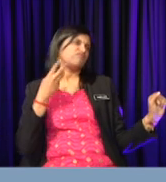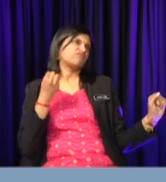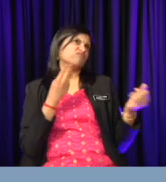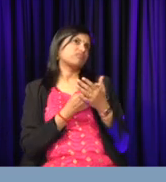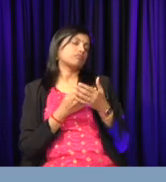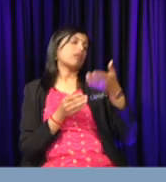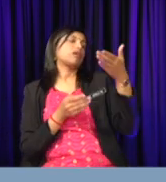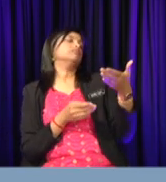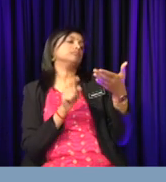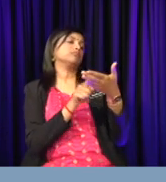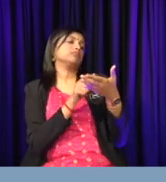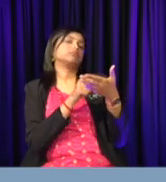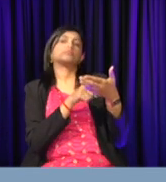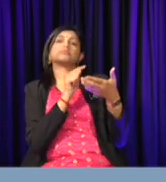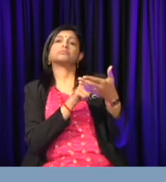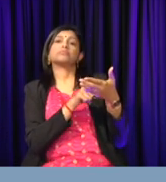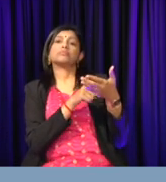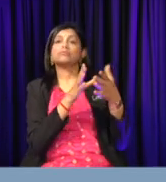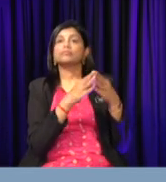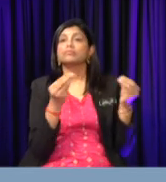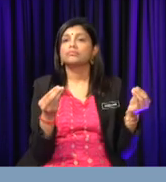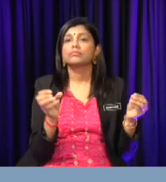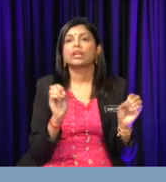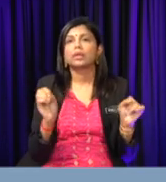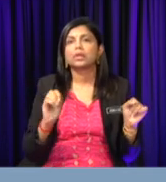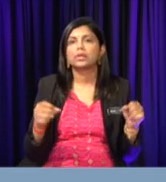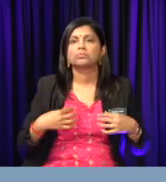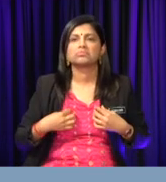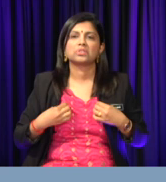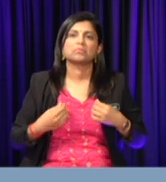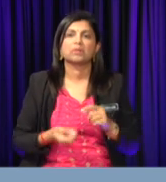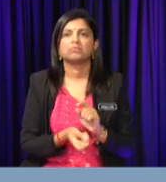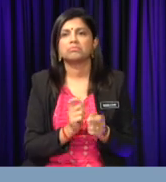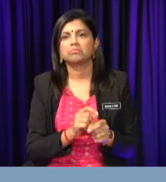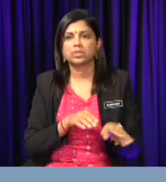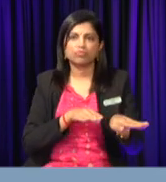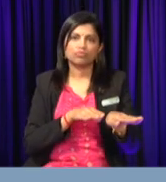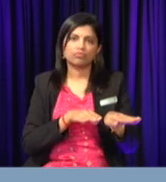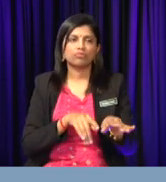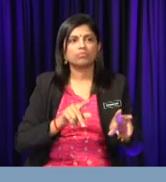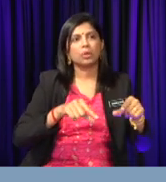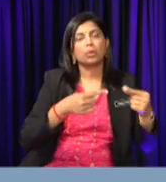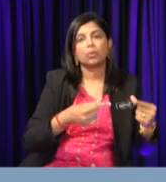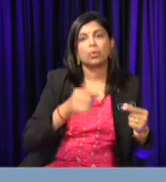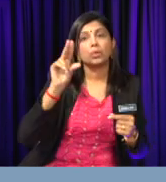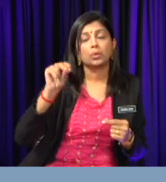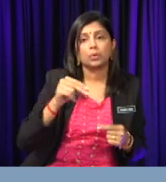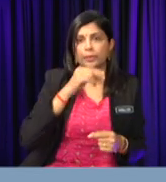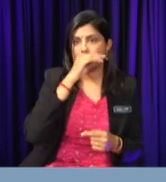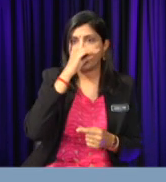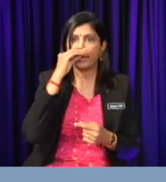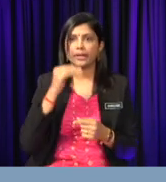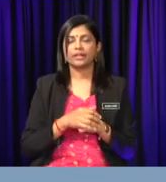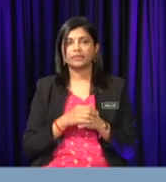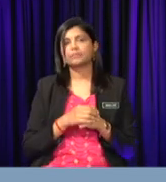look through or go through all that. I also think online shopping saves our money because they have a lot